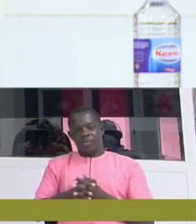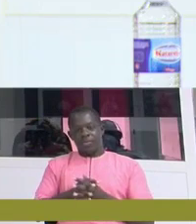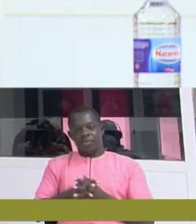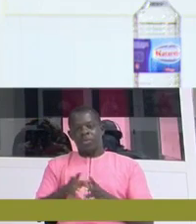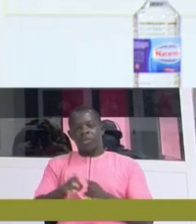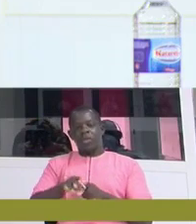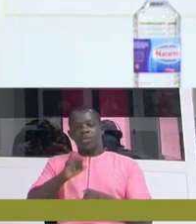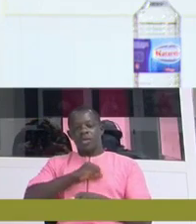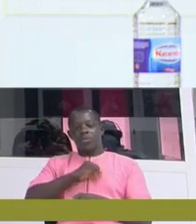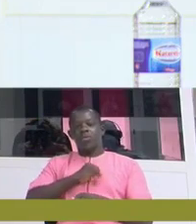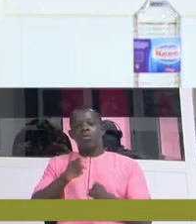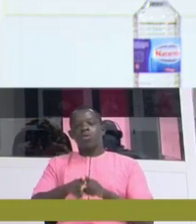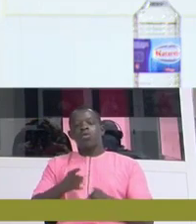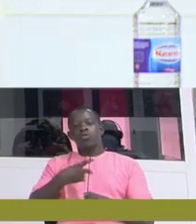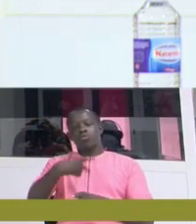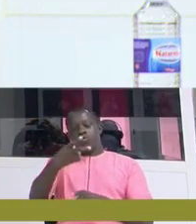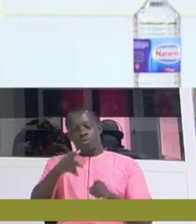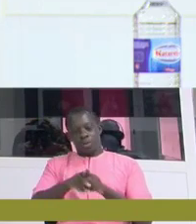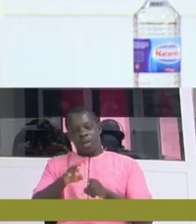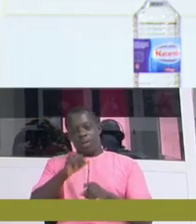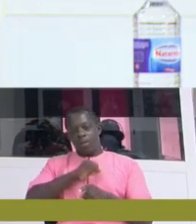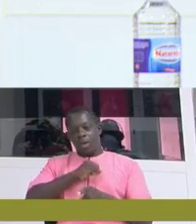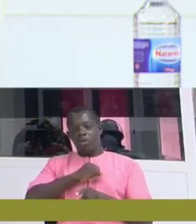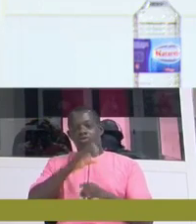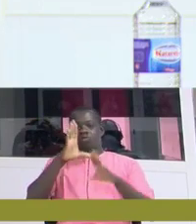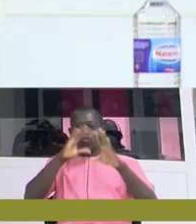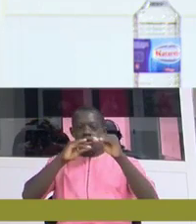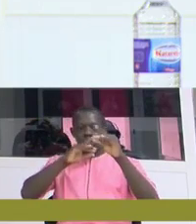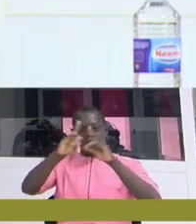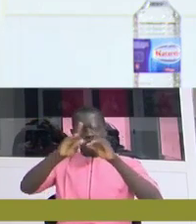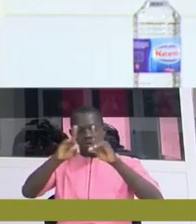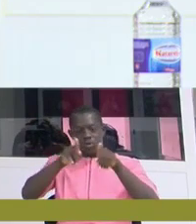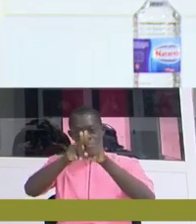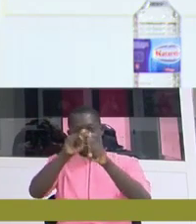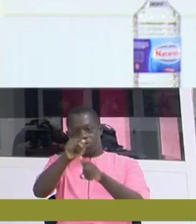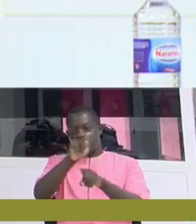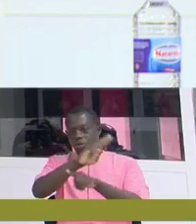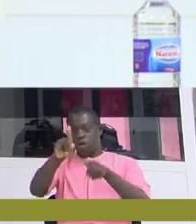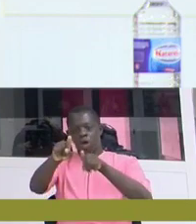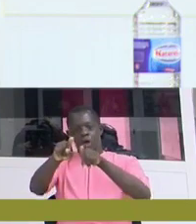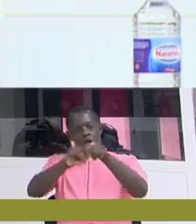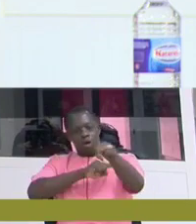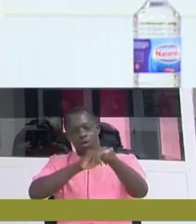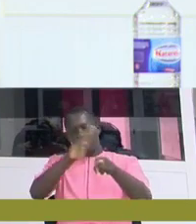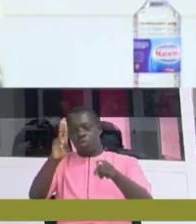He said to Kajali, in fact, my discussion with you will not be long.